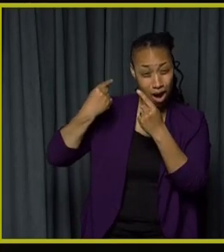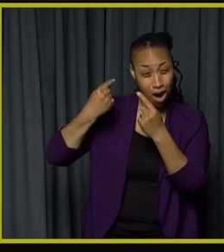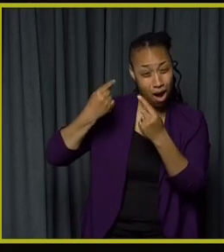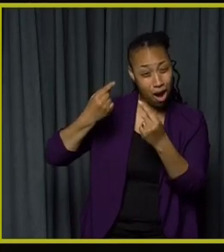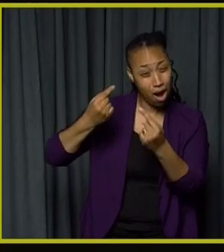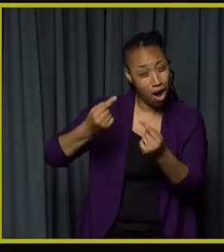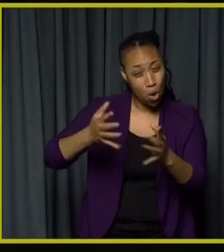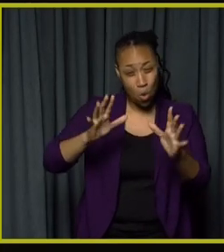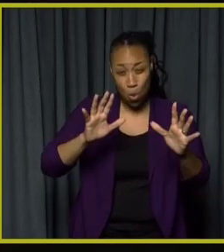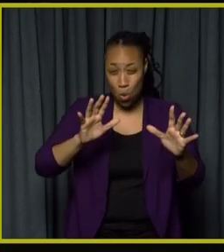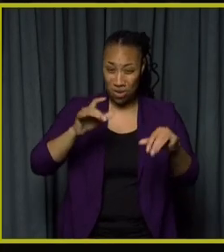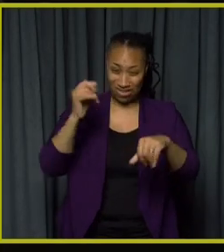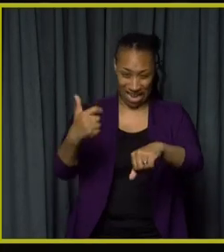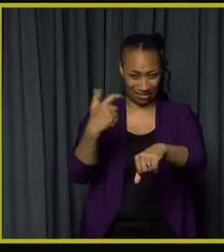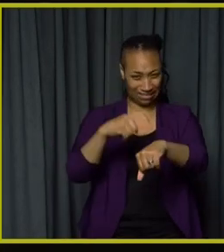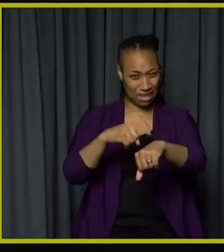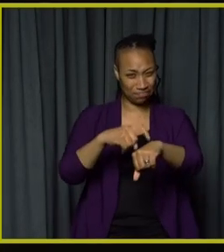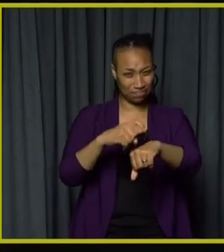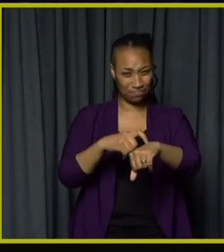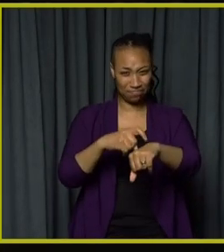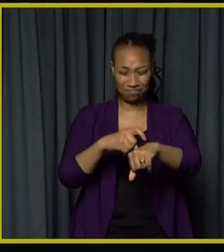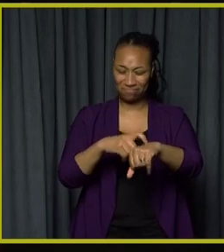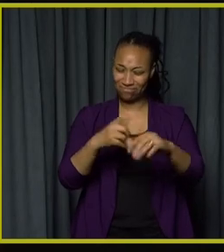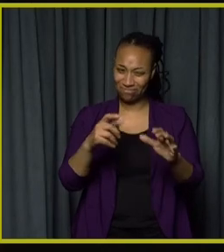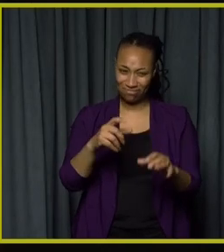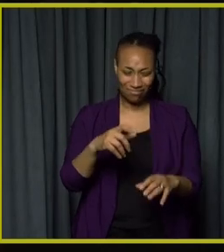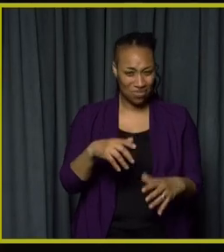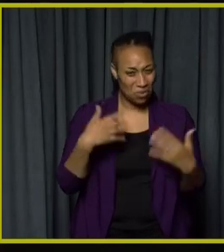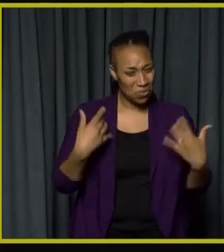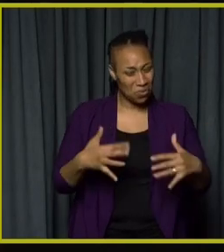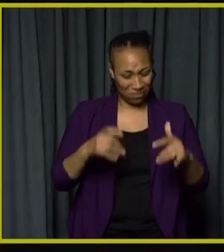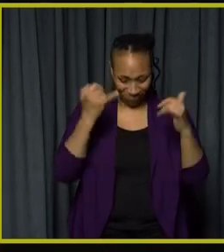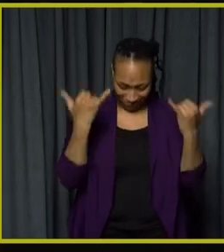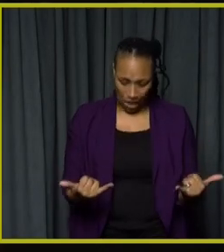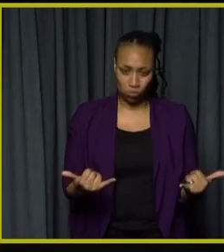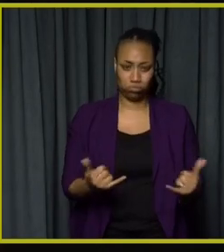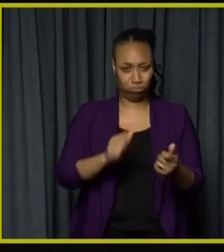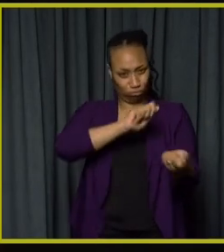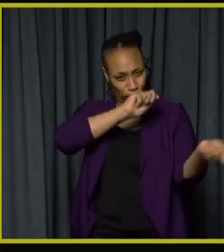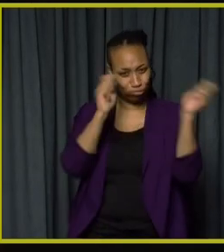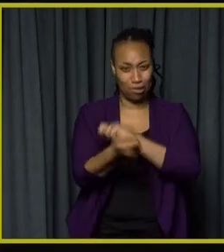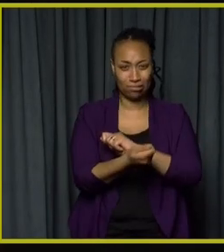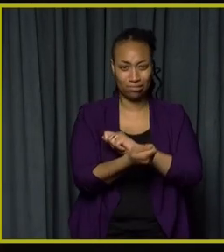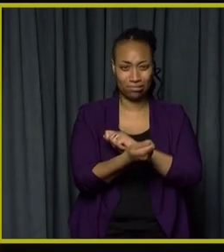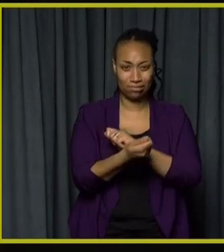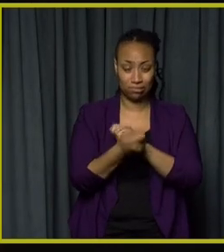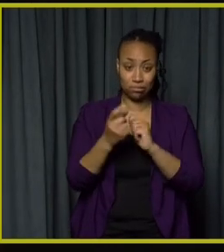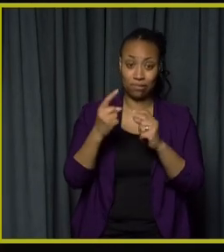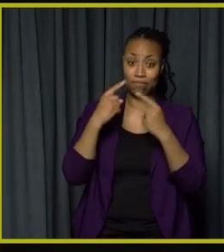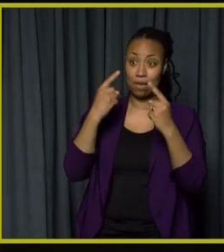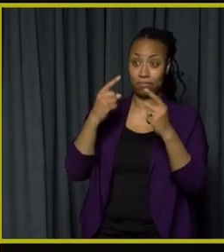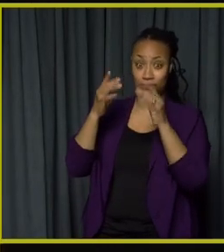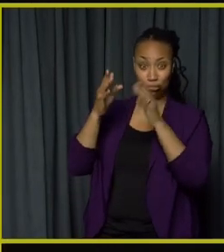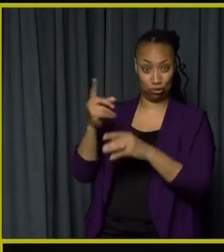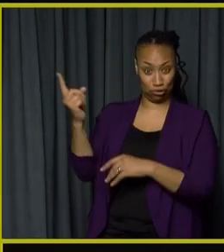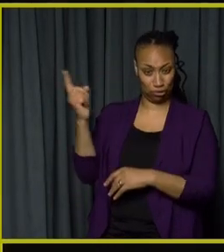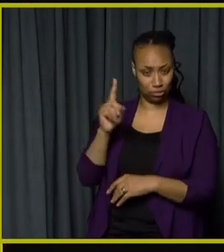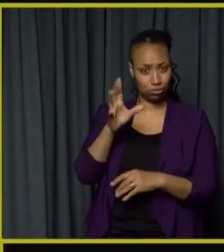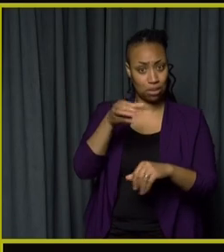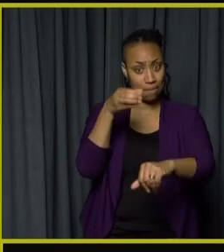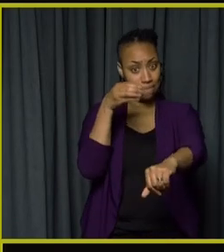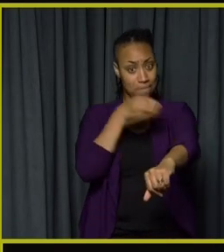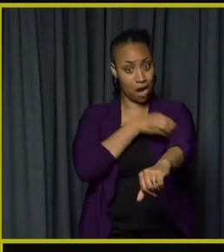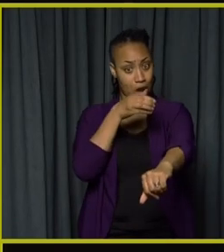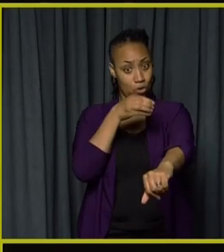change. Frederick Douglass famously said, "Power concedes nothing without a demand. It never has and it never will." And